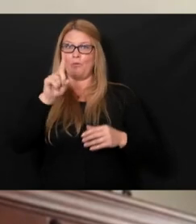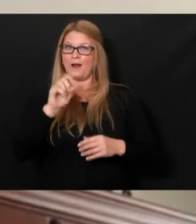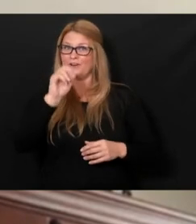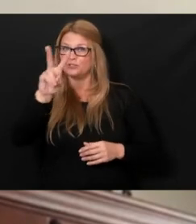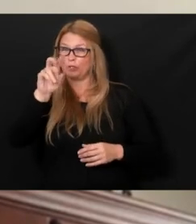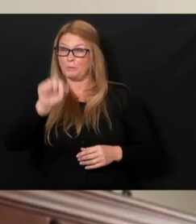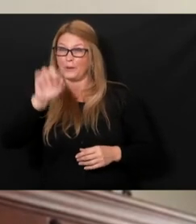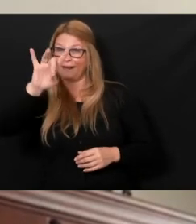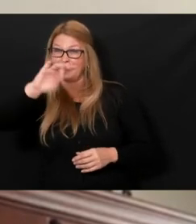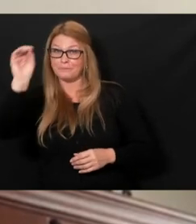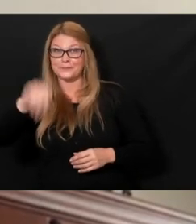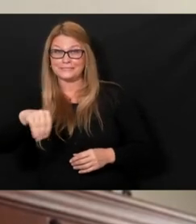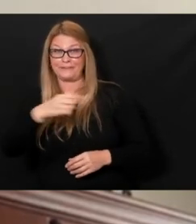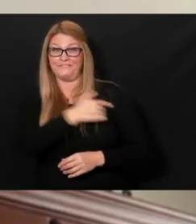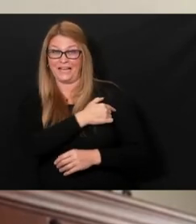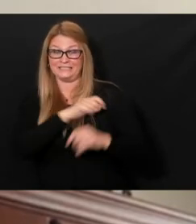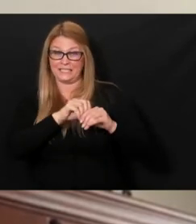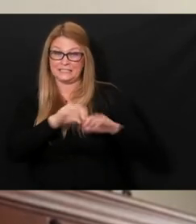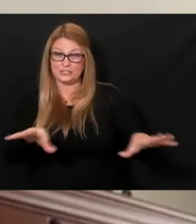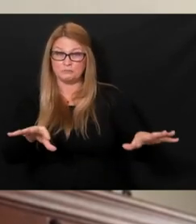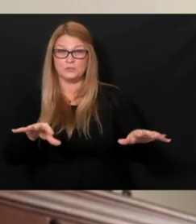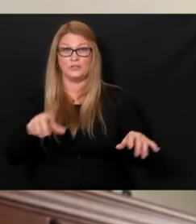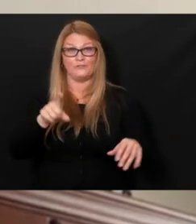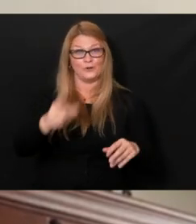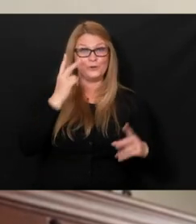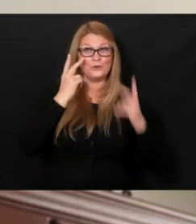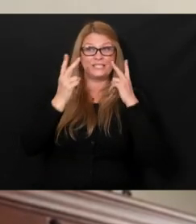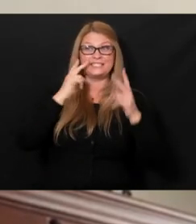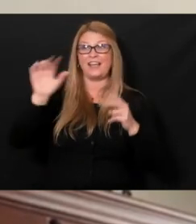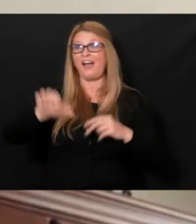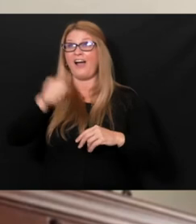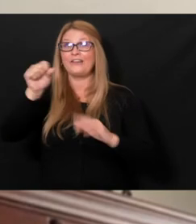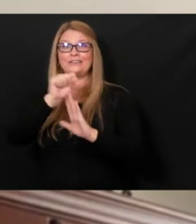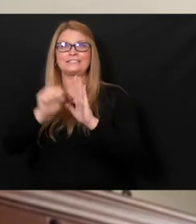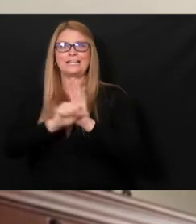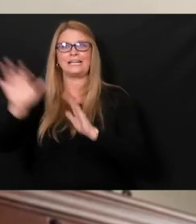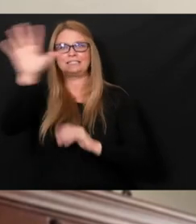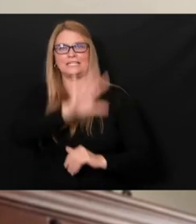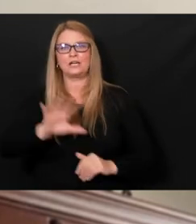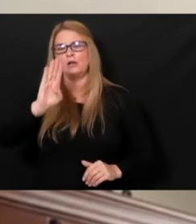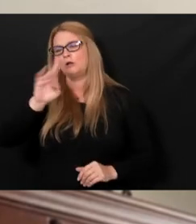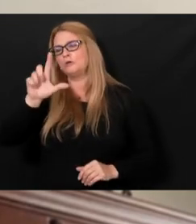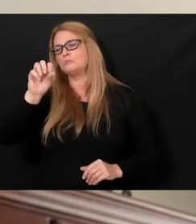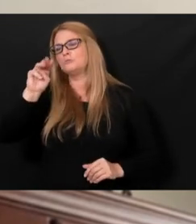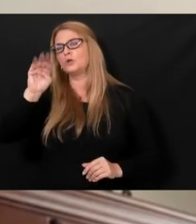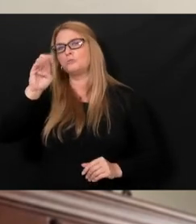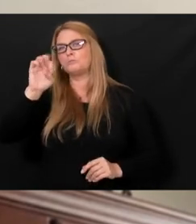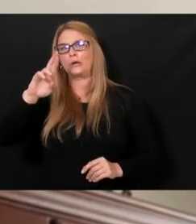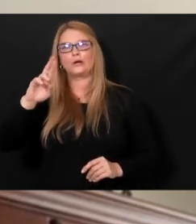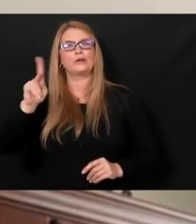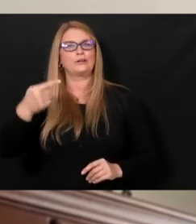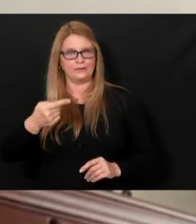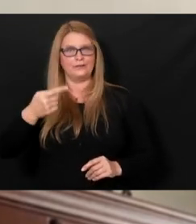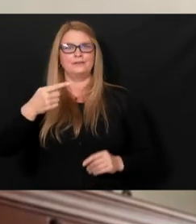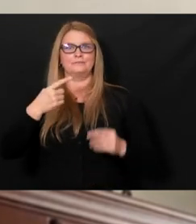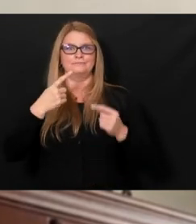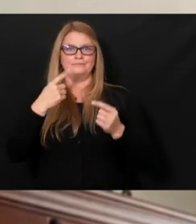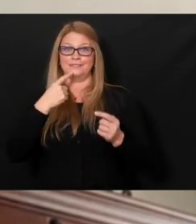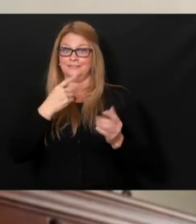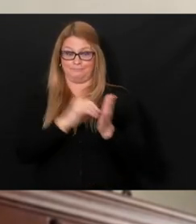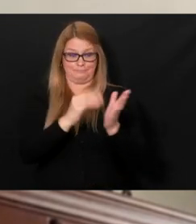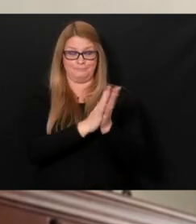102.8%. If you look at some of the trackers nationally, according to Bloomberg, we lead the nation in both supply used and